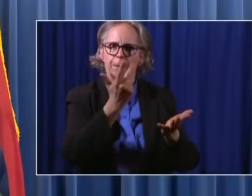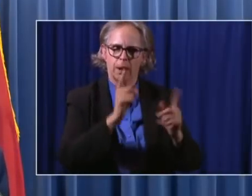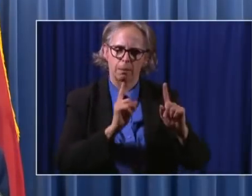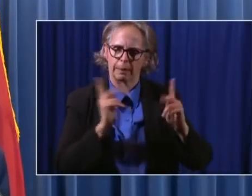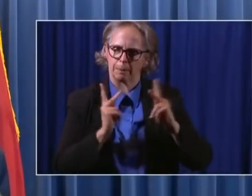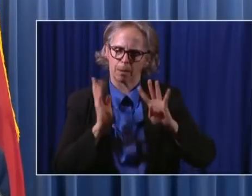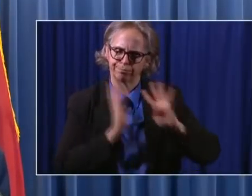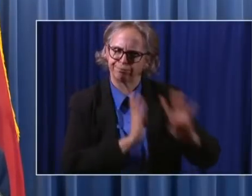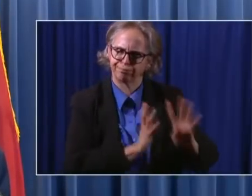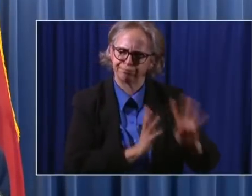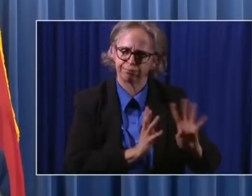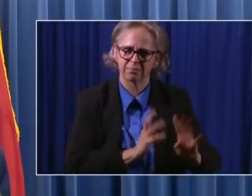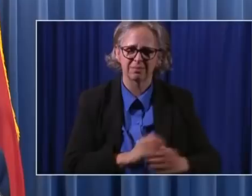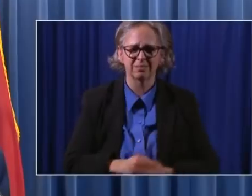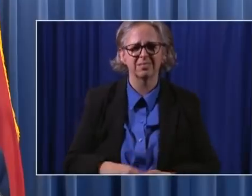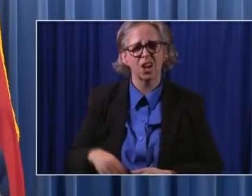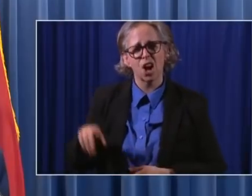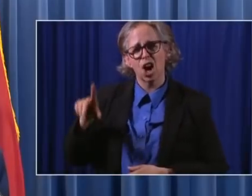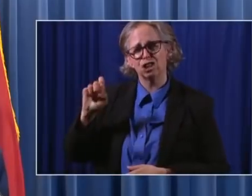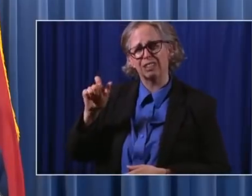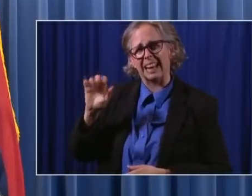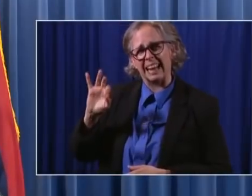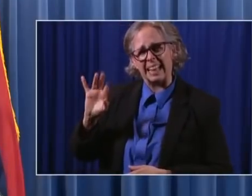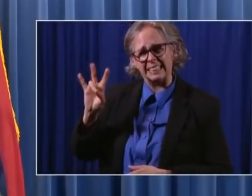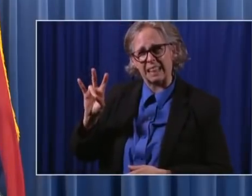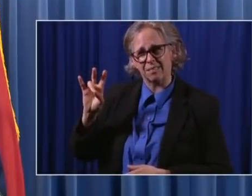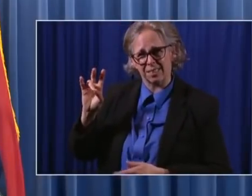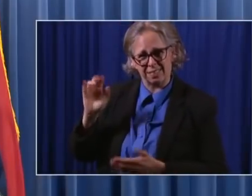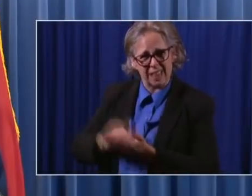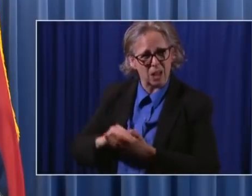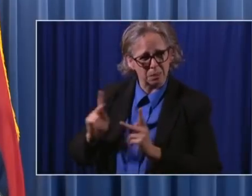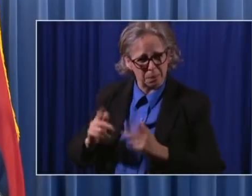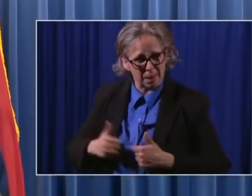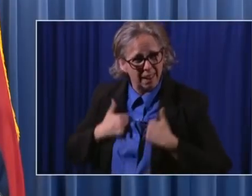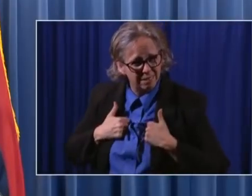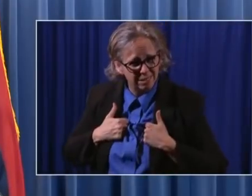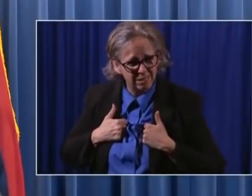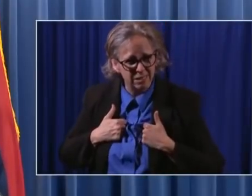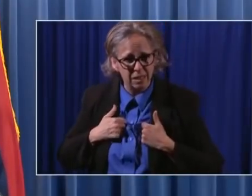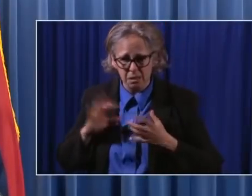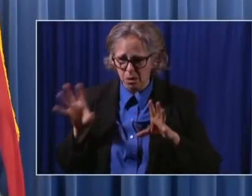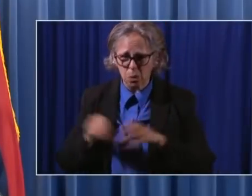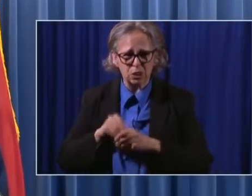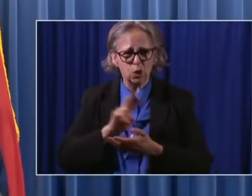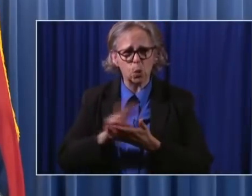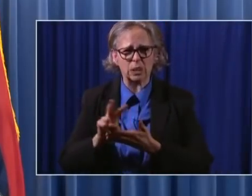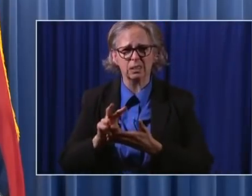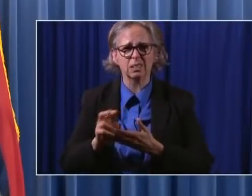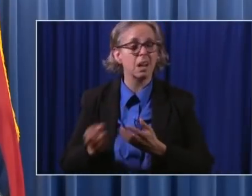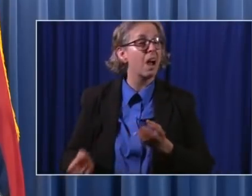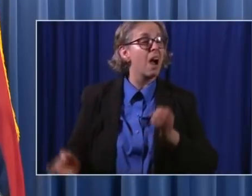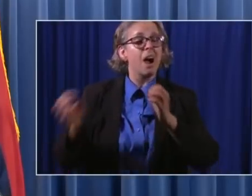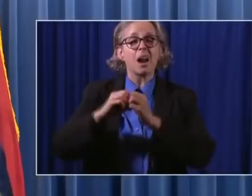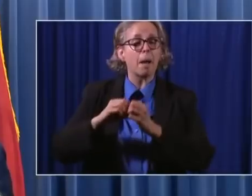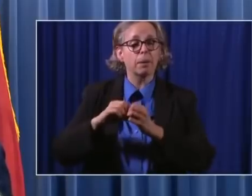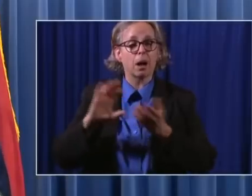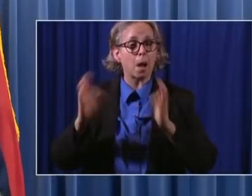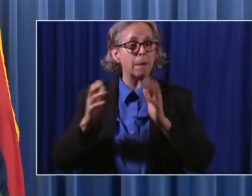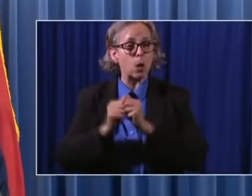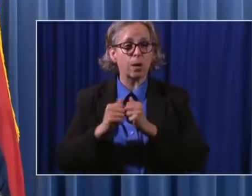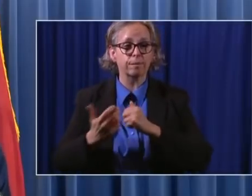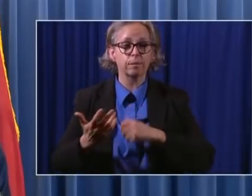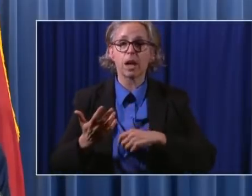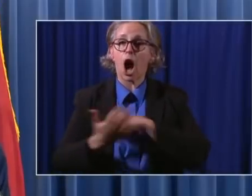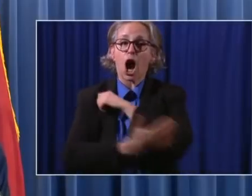with 197,000 residents, has had more cases during the past 2 weeks than the entire country of Finland, population